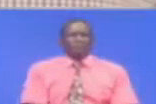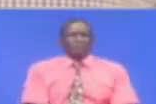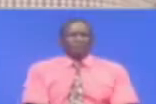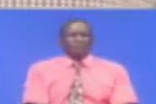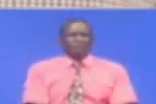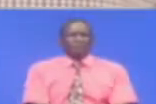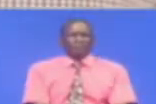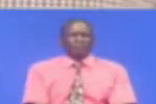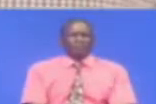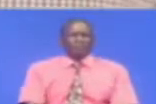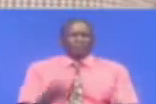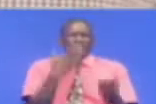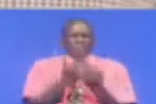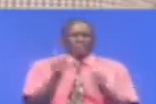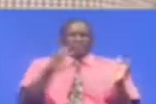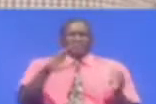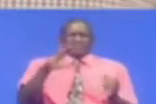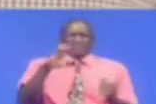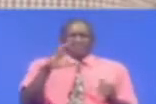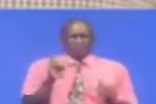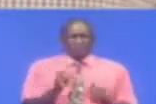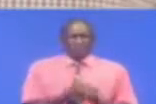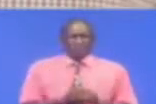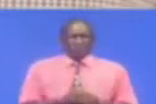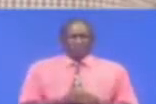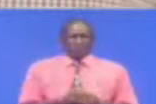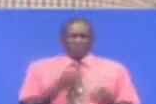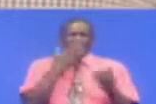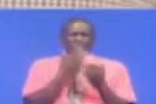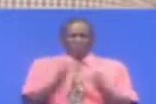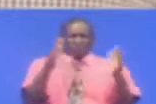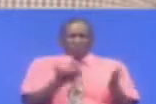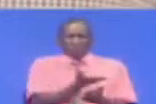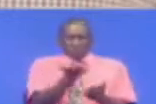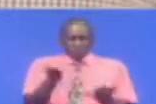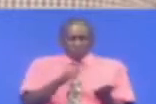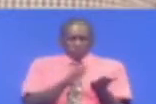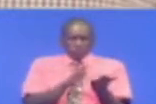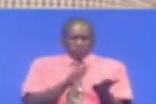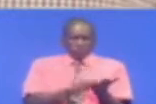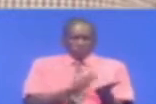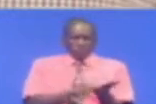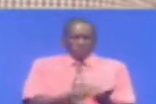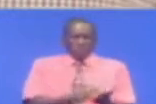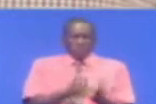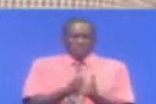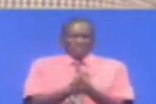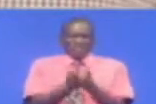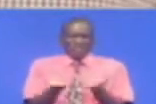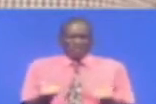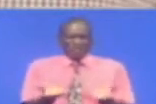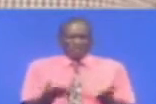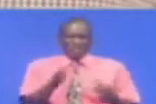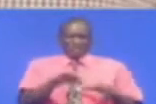Thank you. Thank you very much, Bwana CEO. Thank you so much for those remarks. And in the